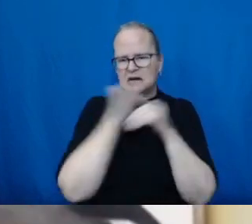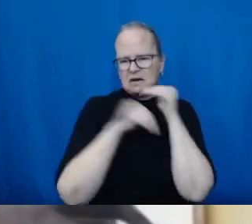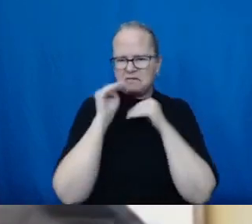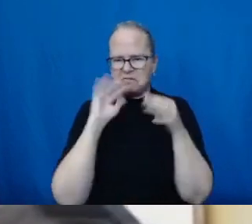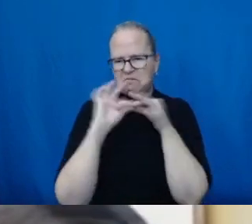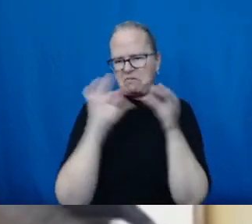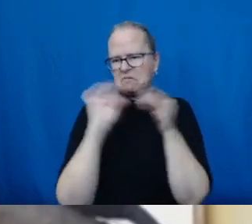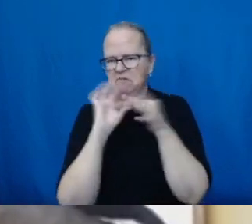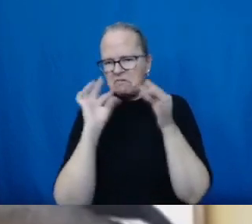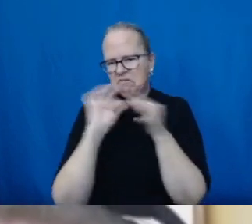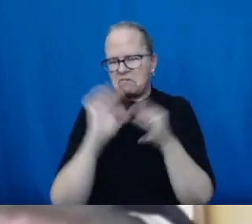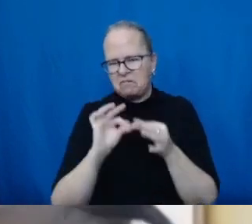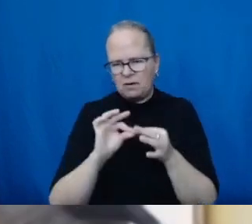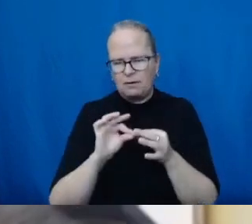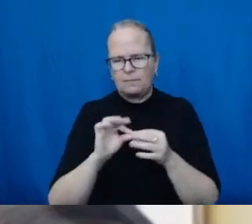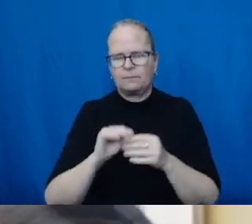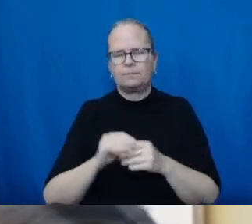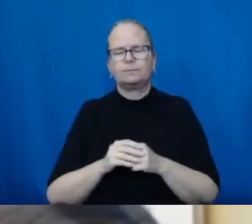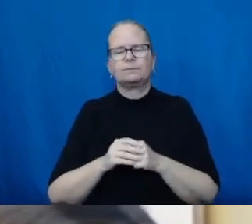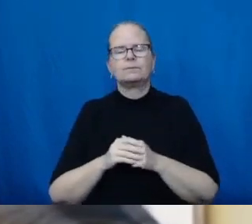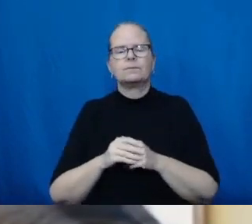of my one trick pony of